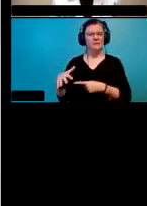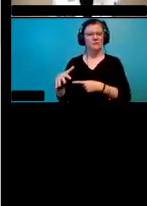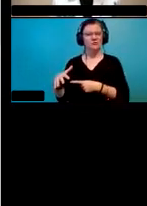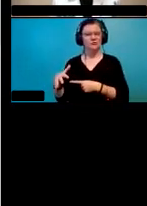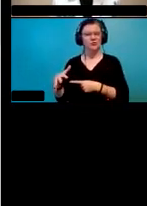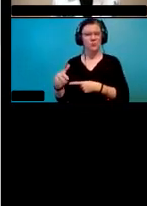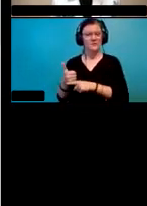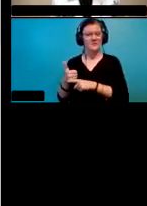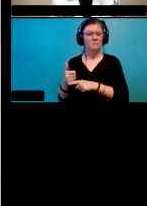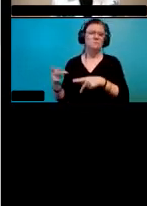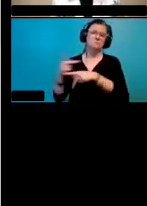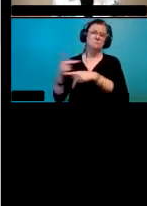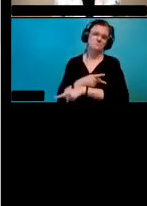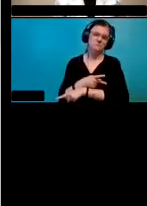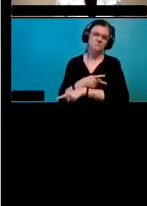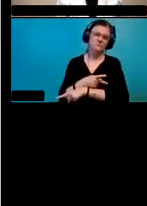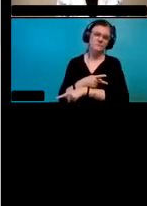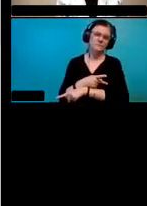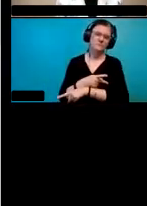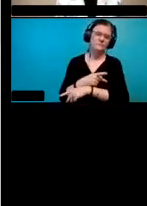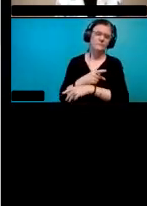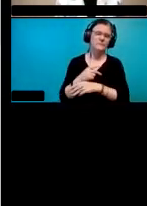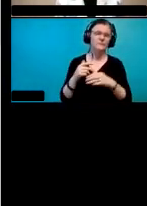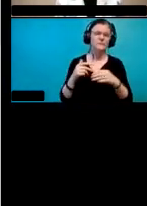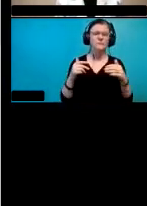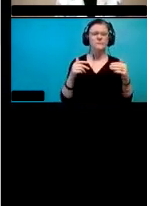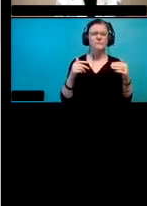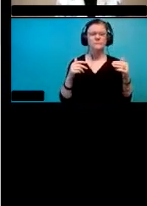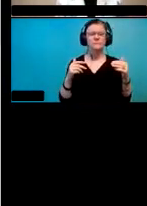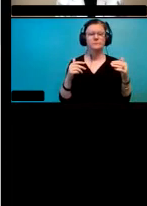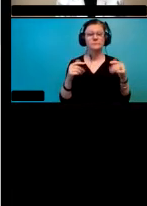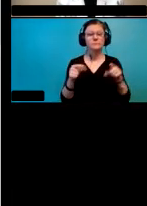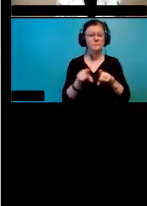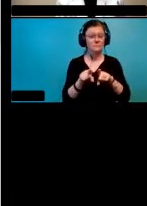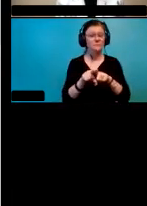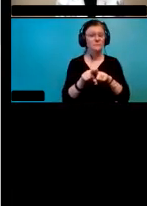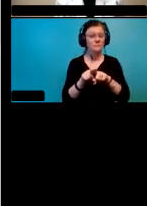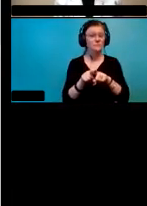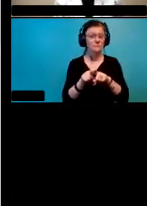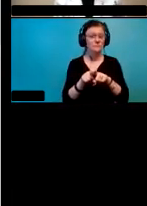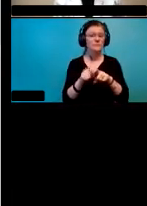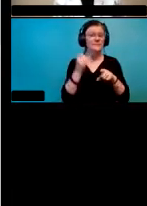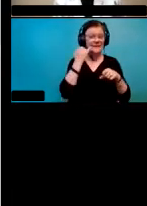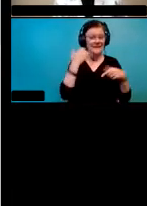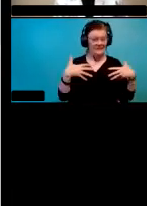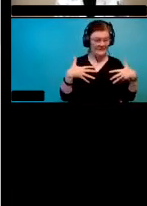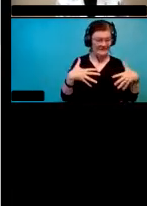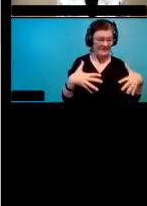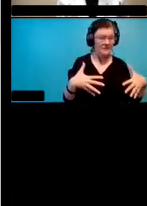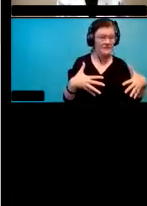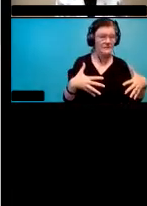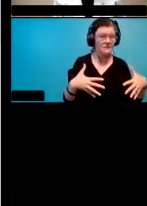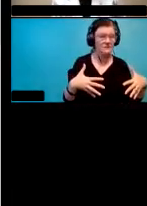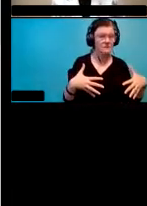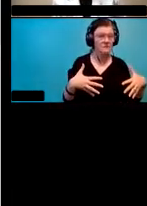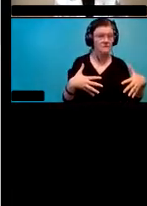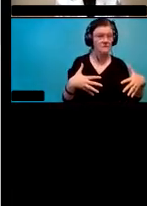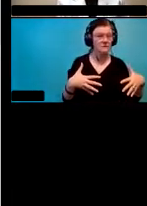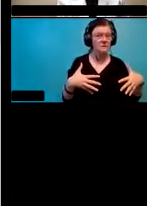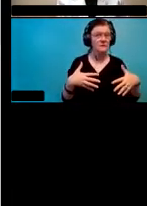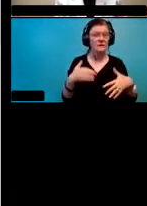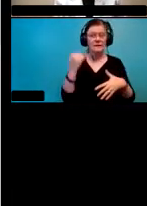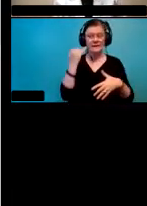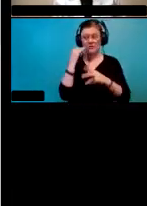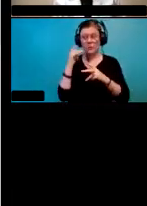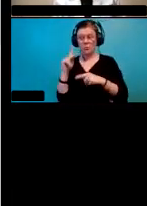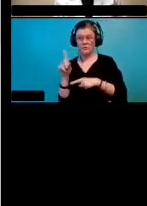more. It can also rev up any dyskinesia. So if a person is feeling like they have